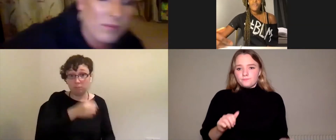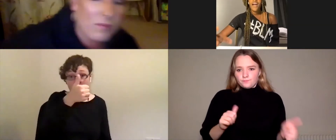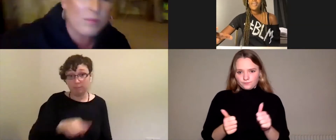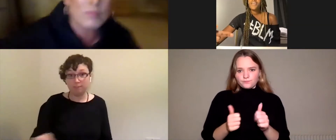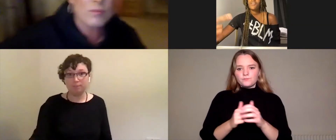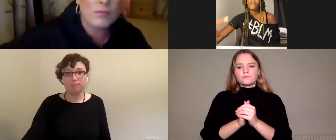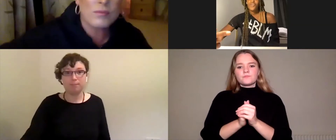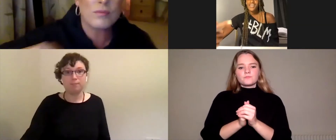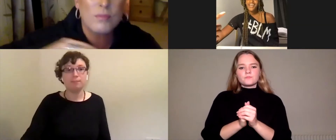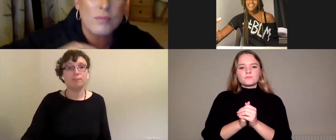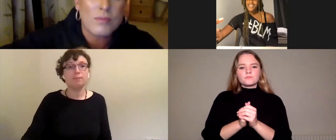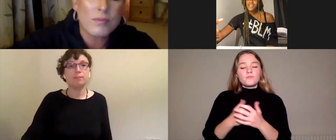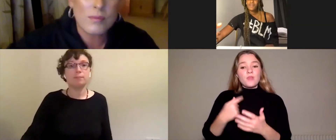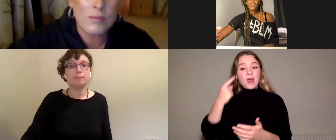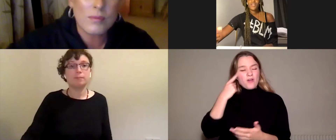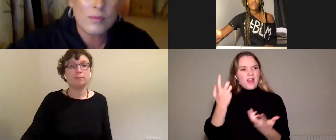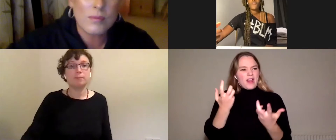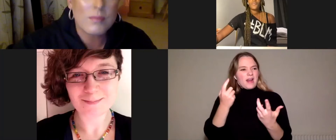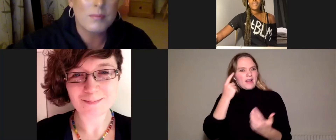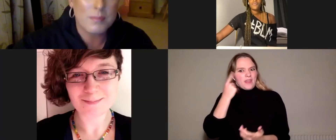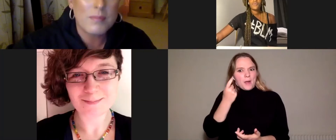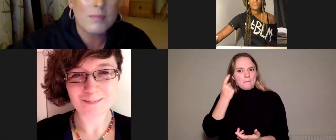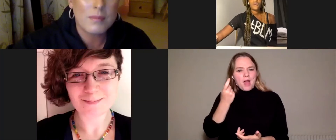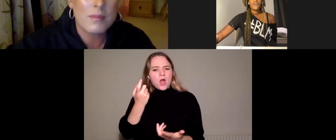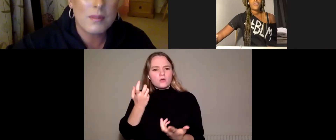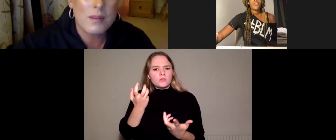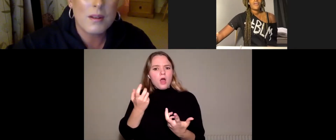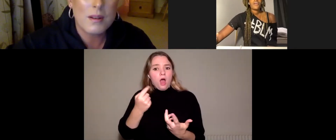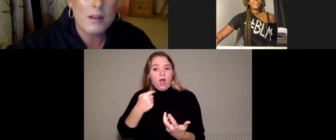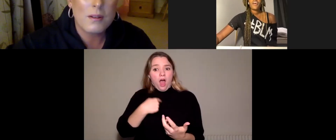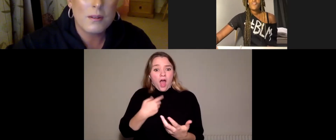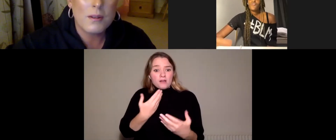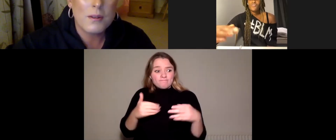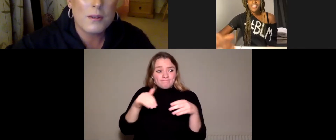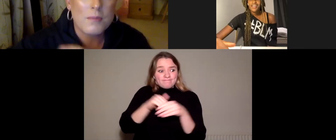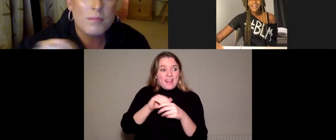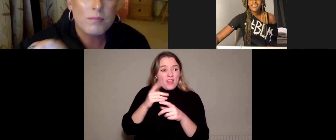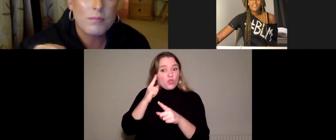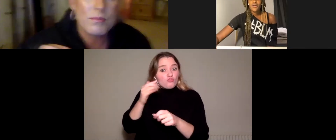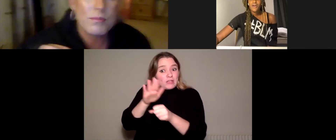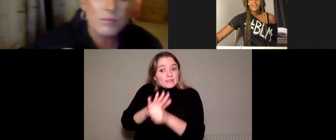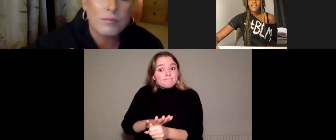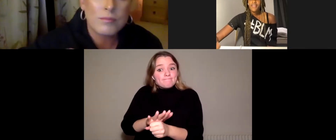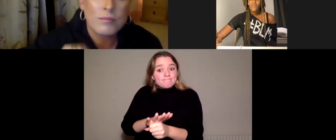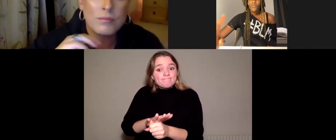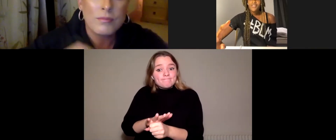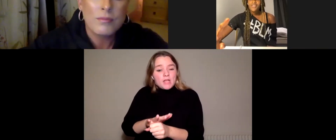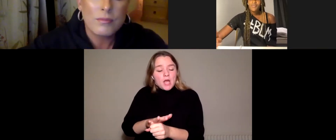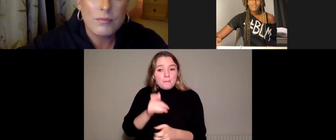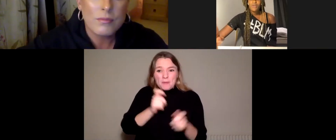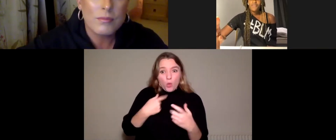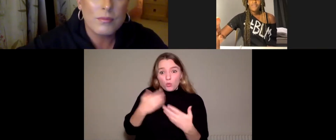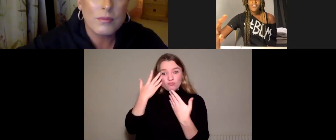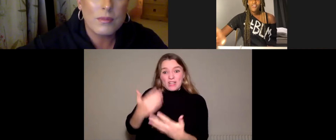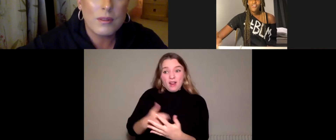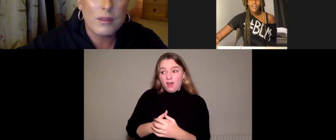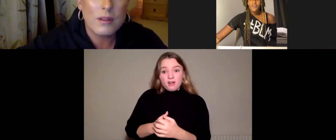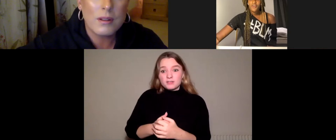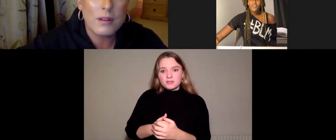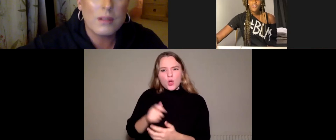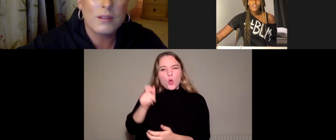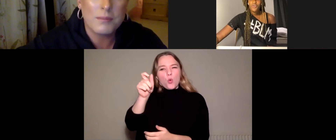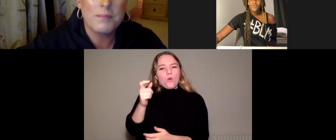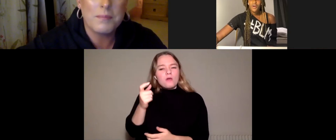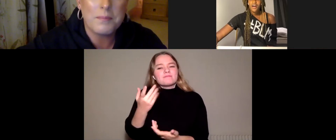in it without even realizing, because a lot of people don't realize that, okay, that one time you laughed at that